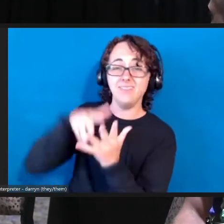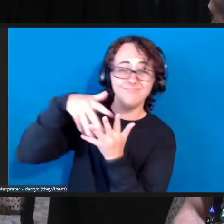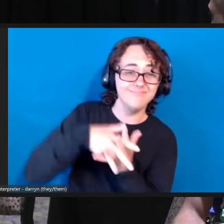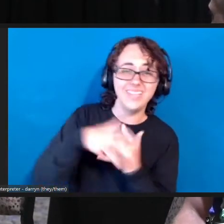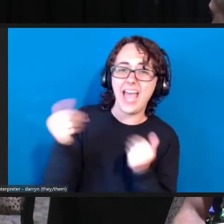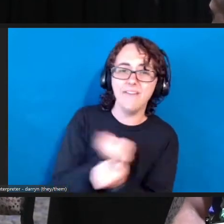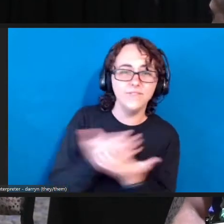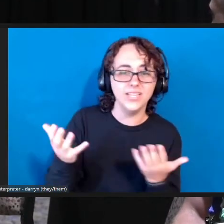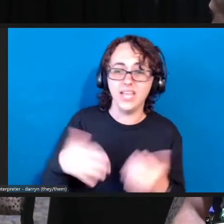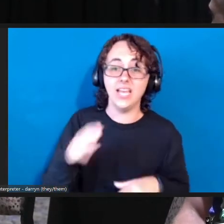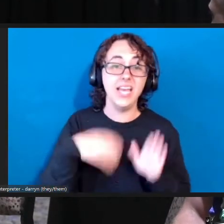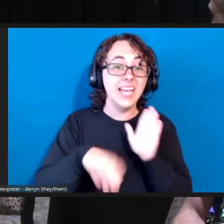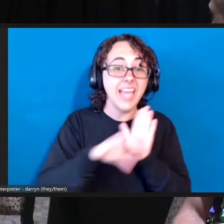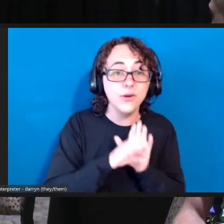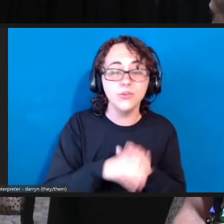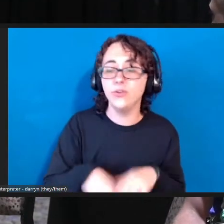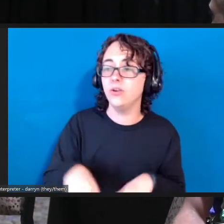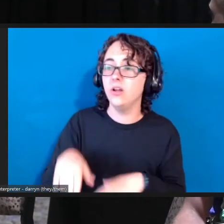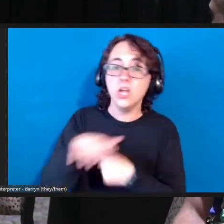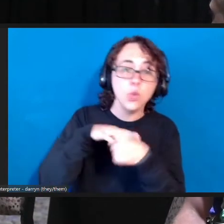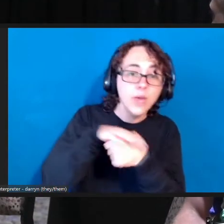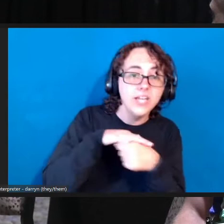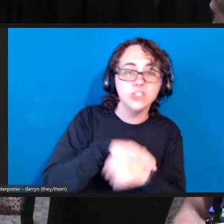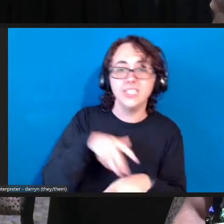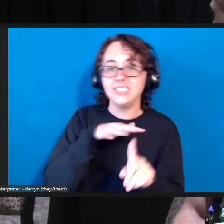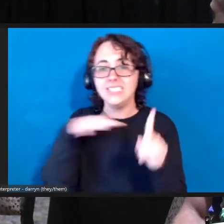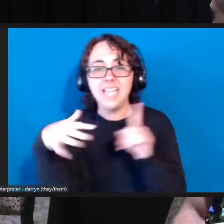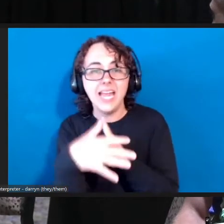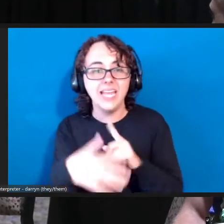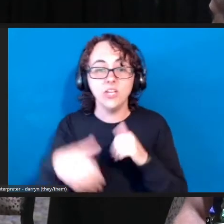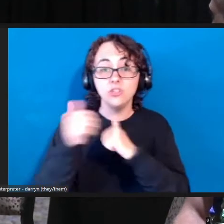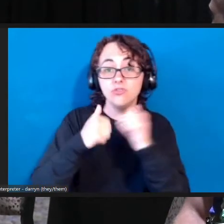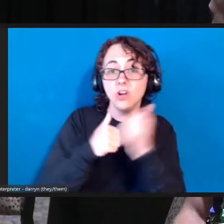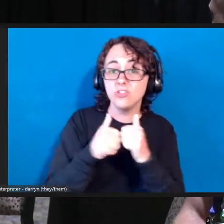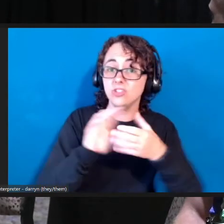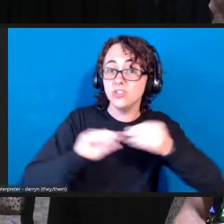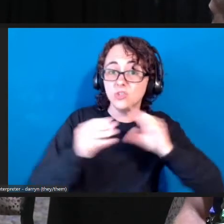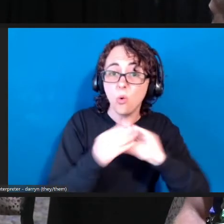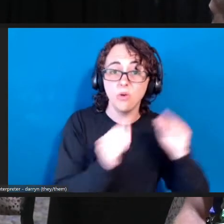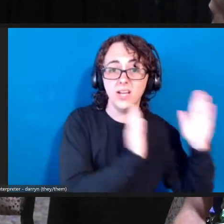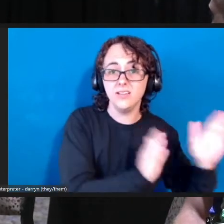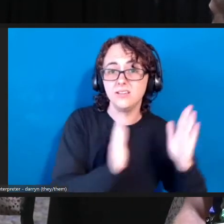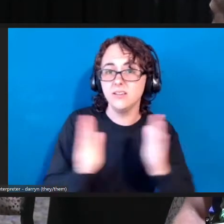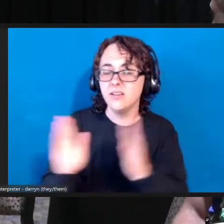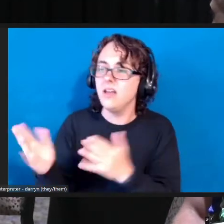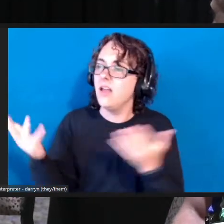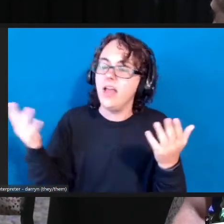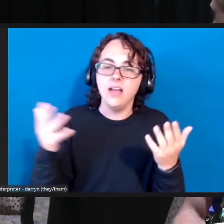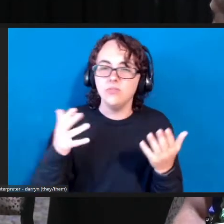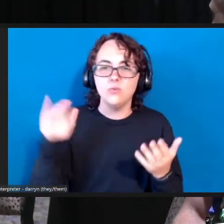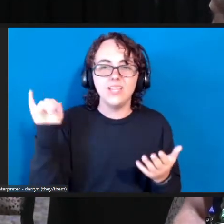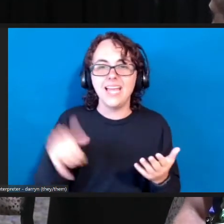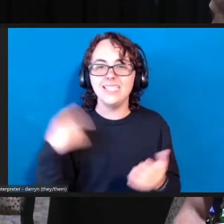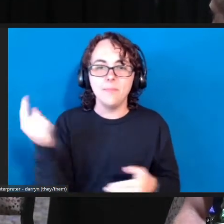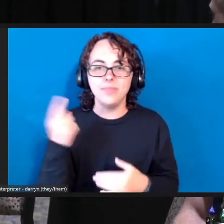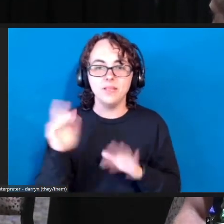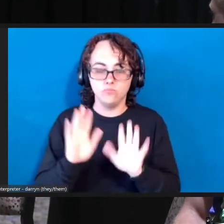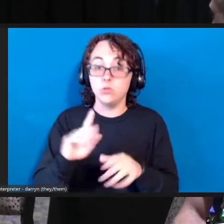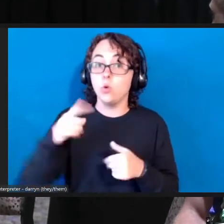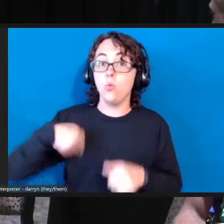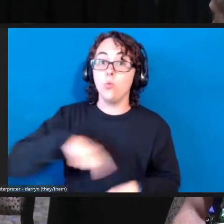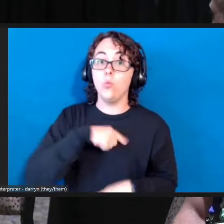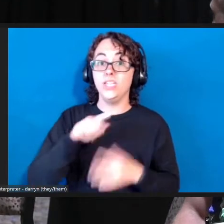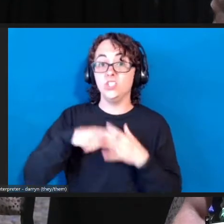location to structure of the play. And I think that's something that, you know, when we first started this conversation, Roger